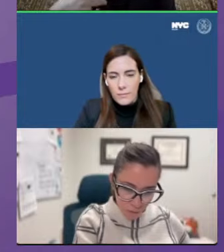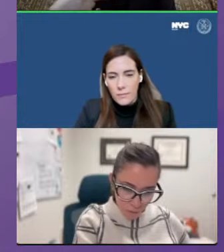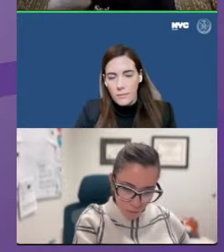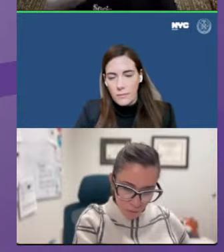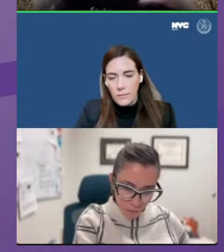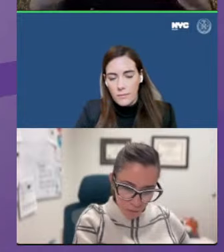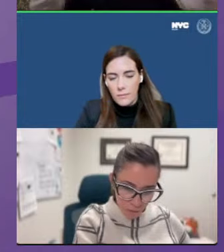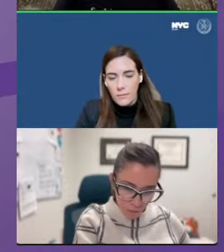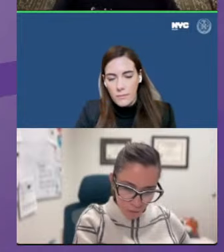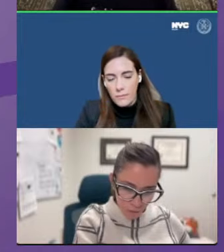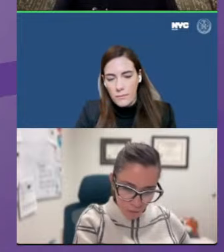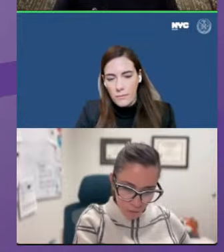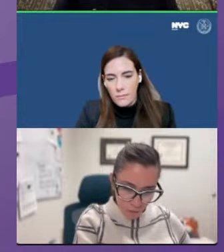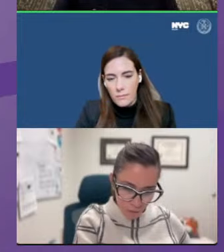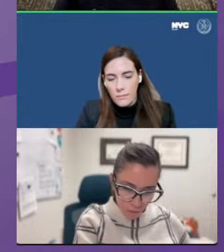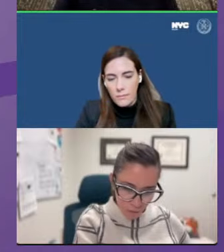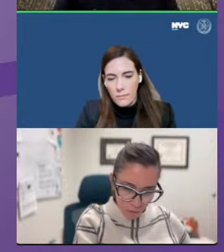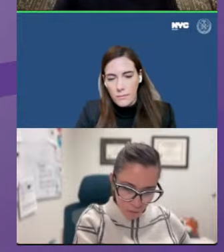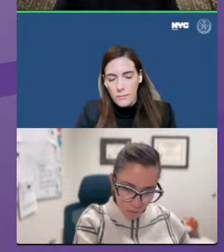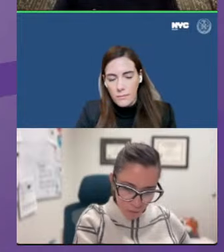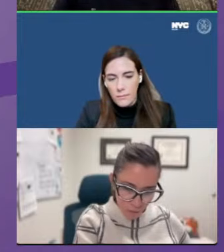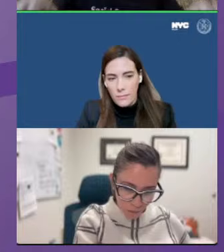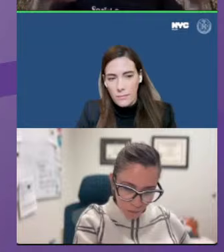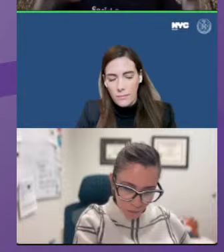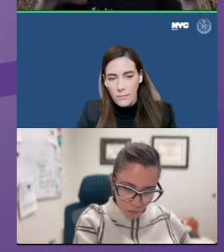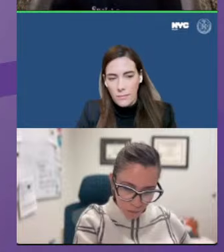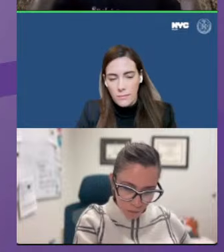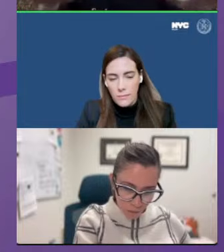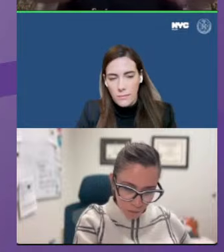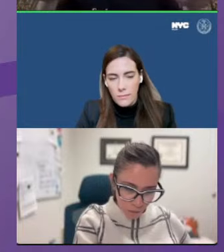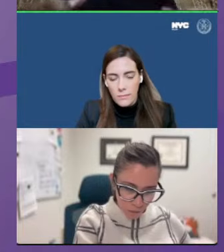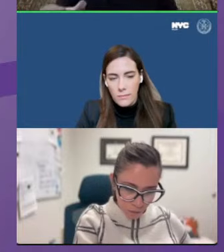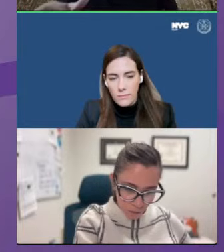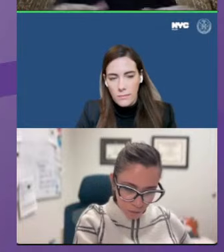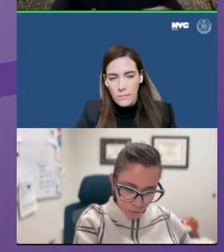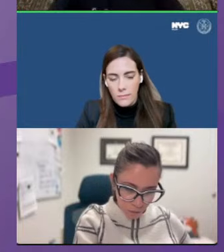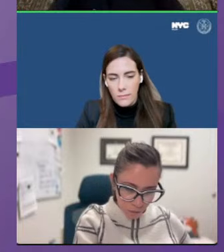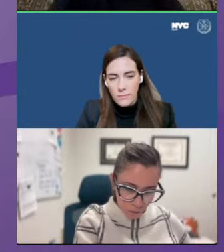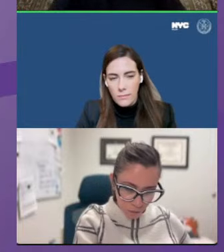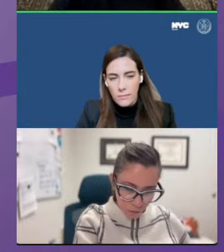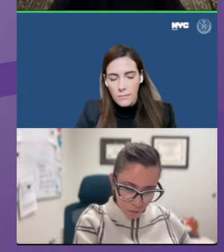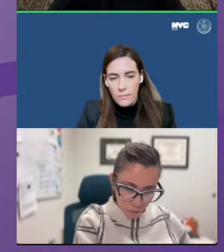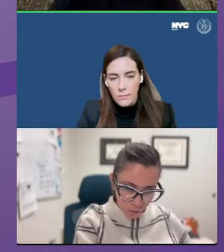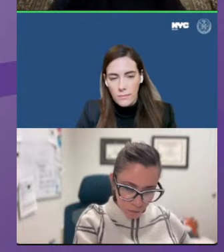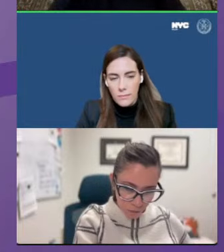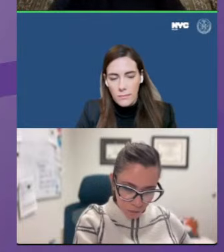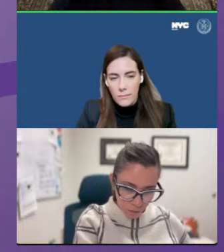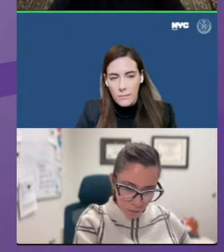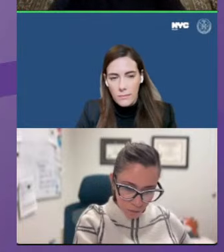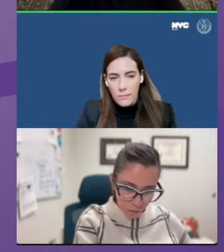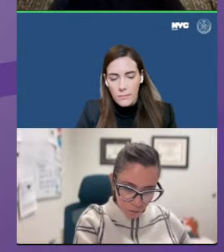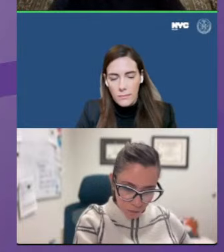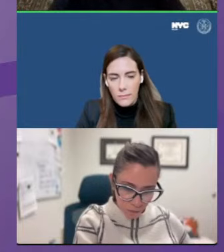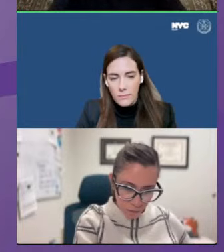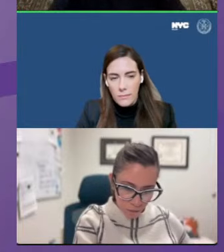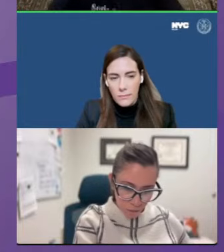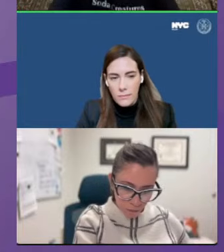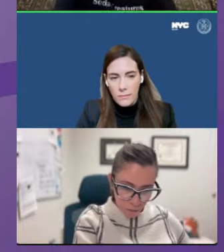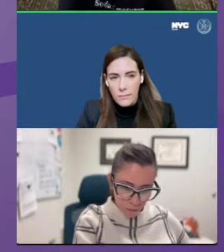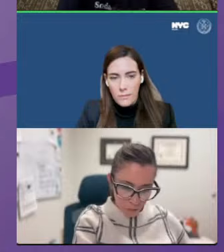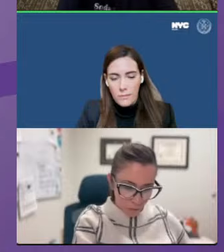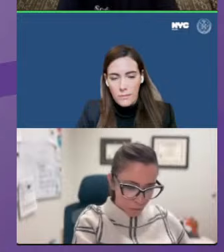good at improving interferon signaling and suppressing reactivated latent